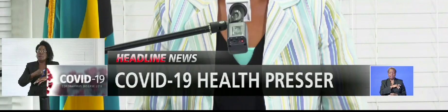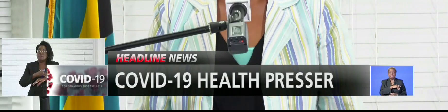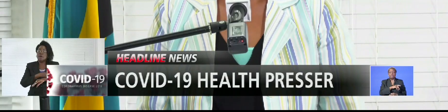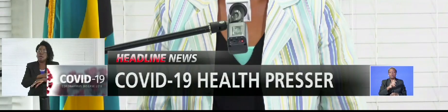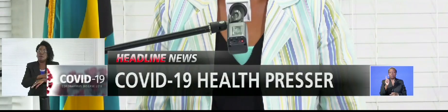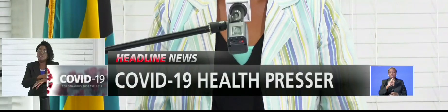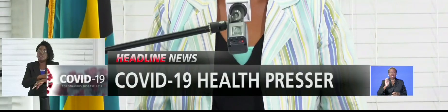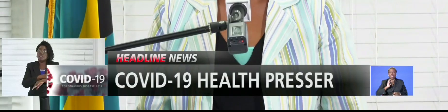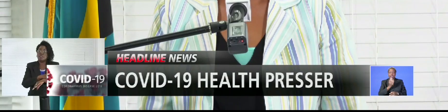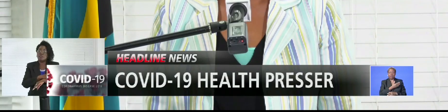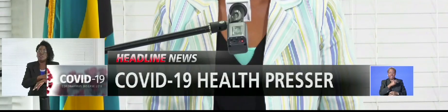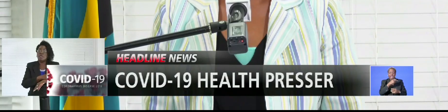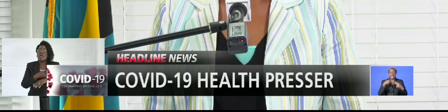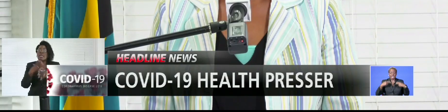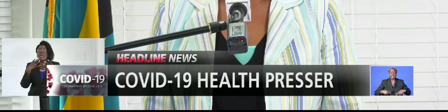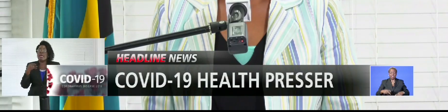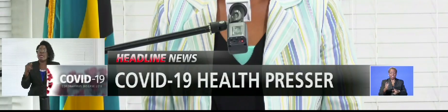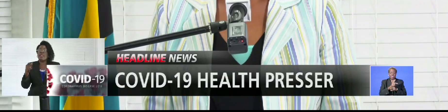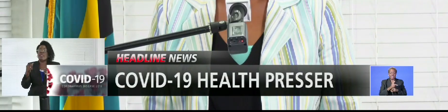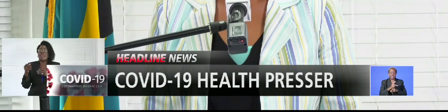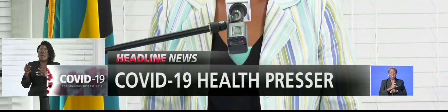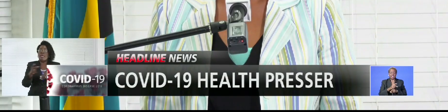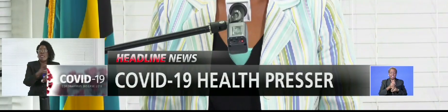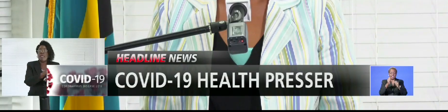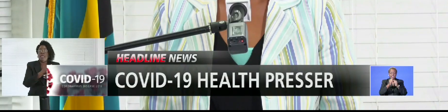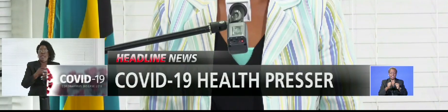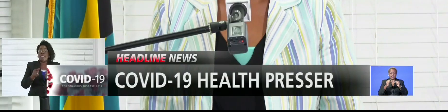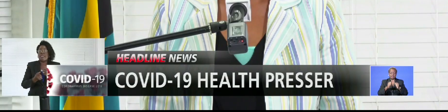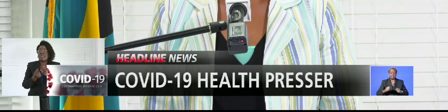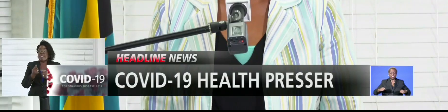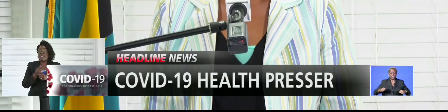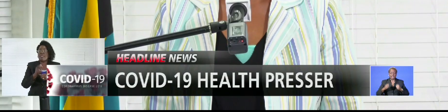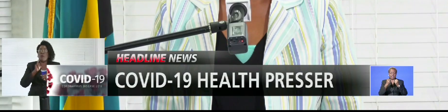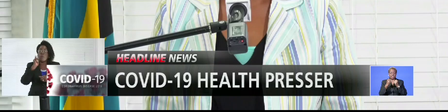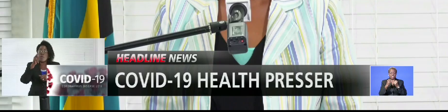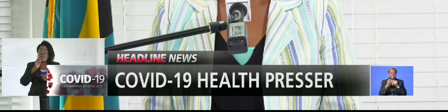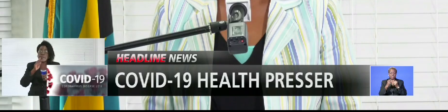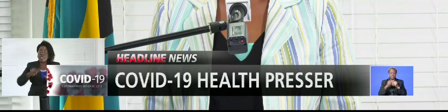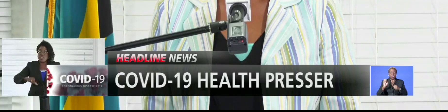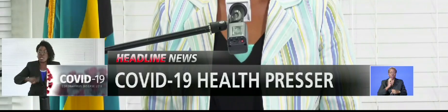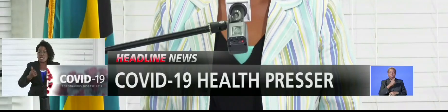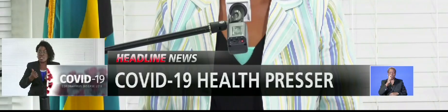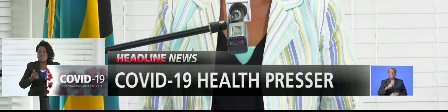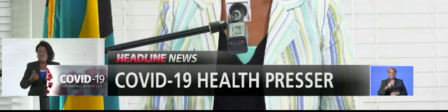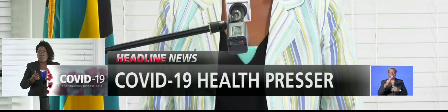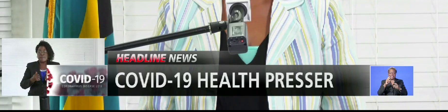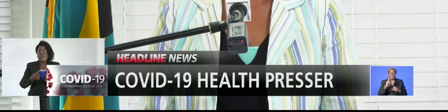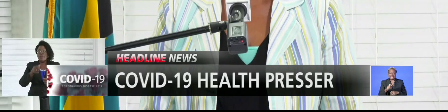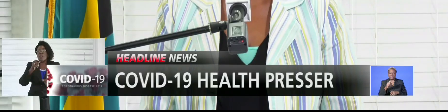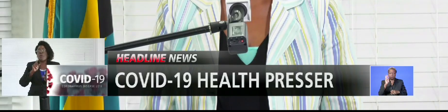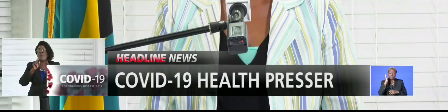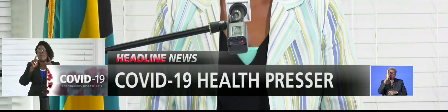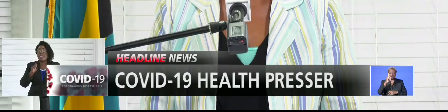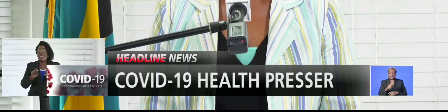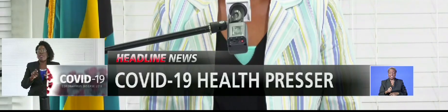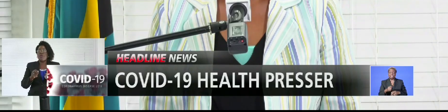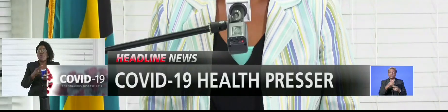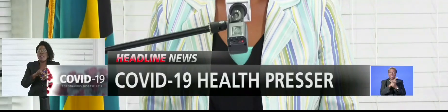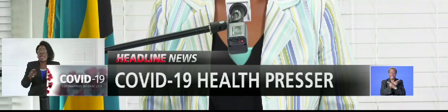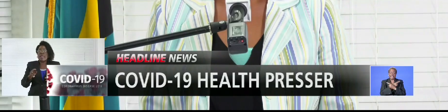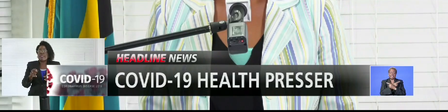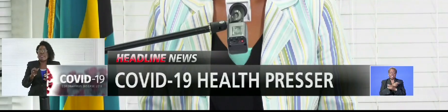system is challenged, and also we would need to relax the restrictions in such a